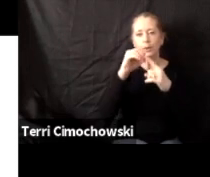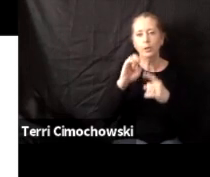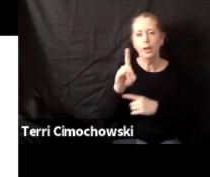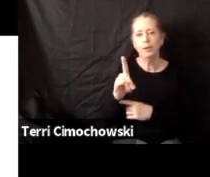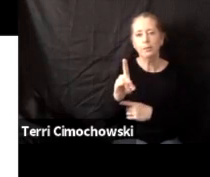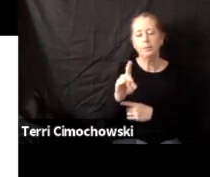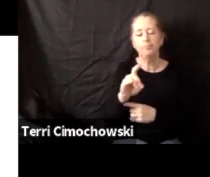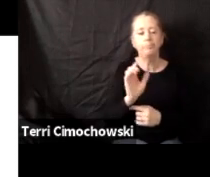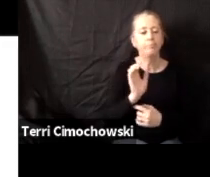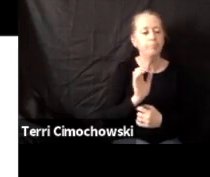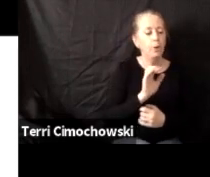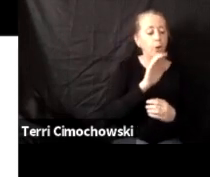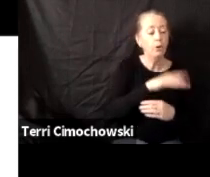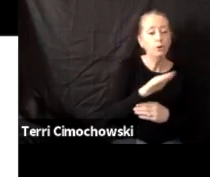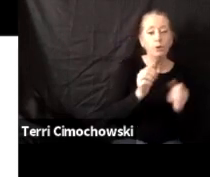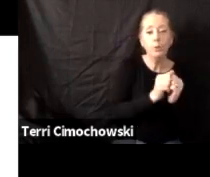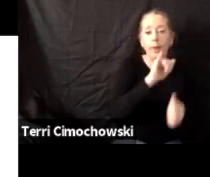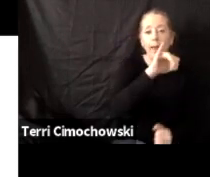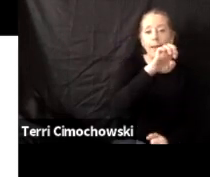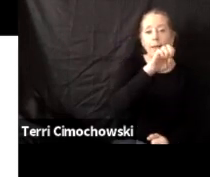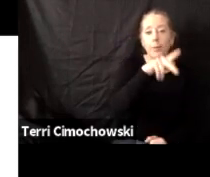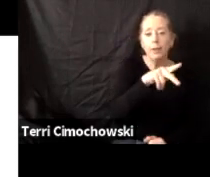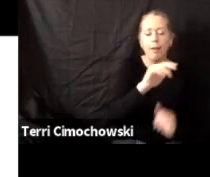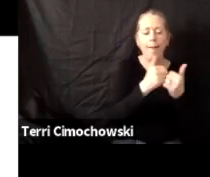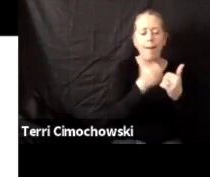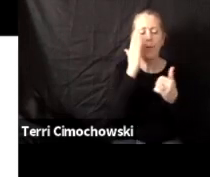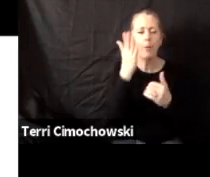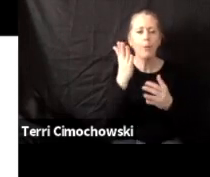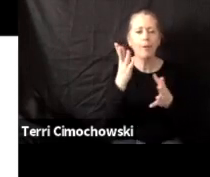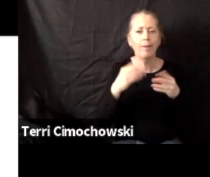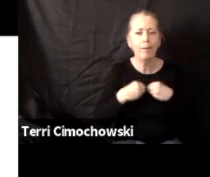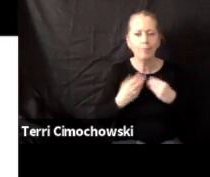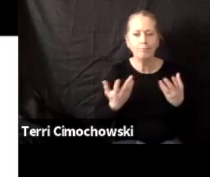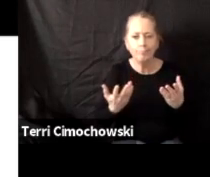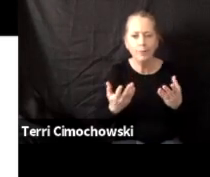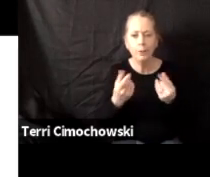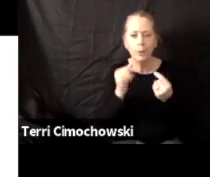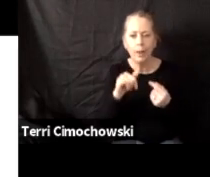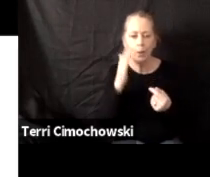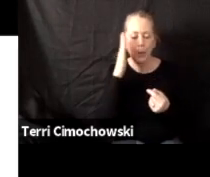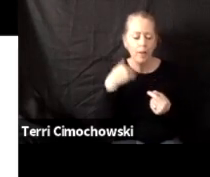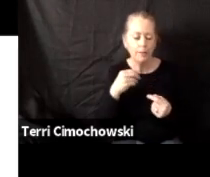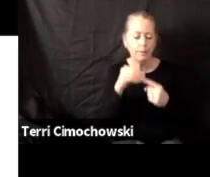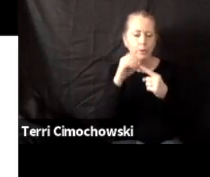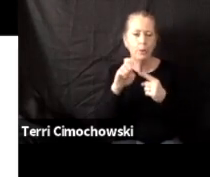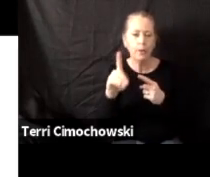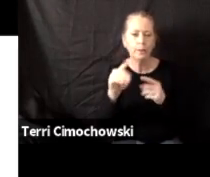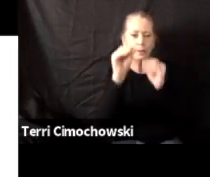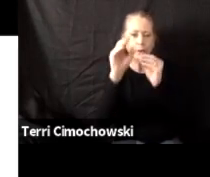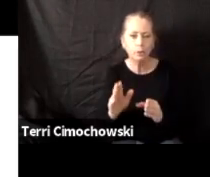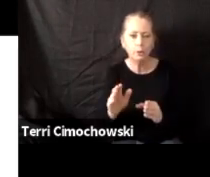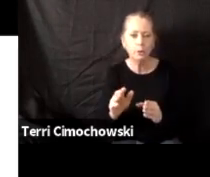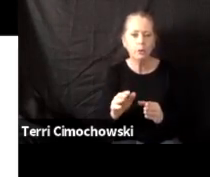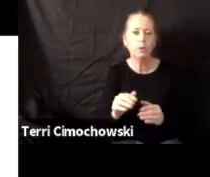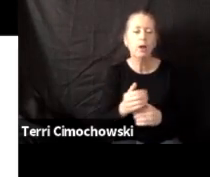how are children with IEPs going to be accommodated? Will there be special education teachers, and will they be